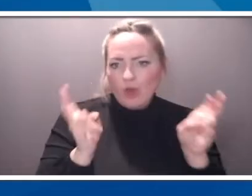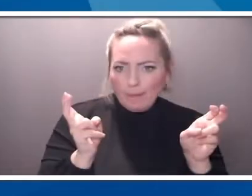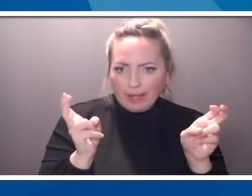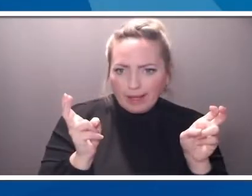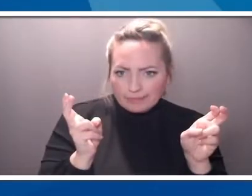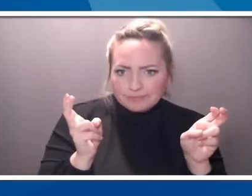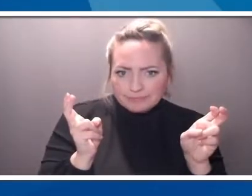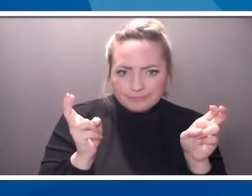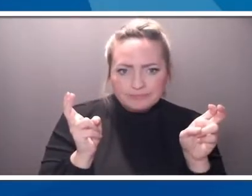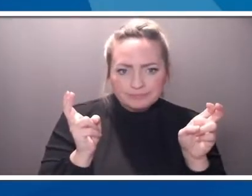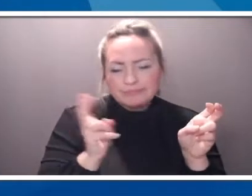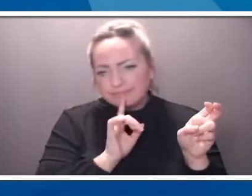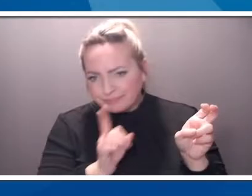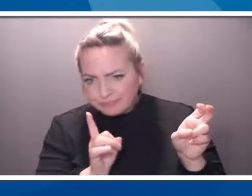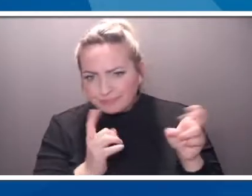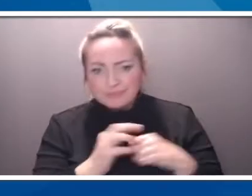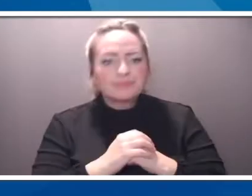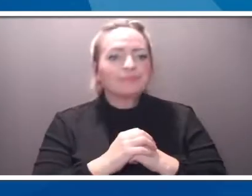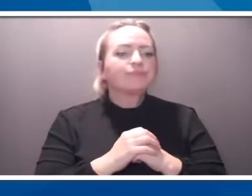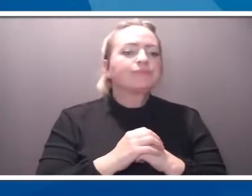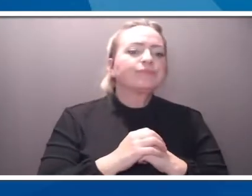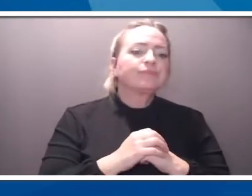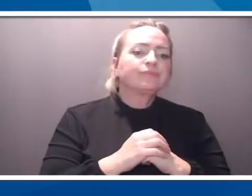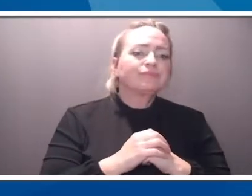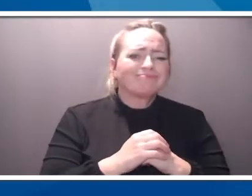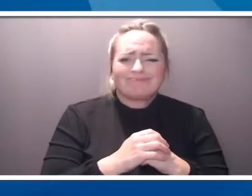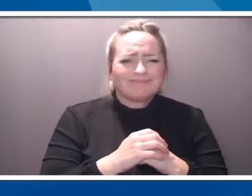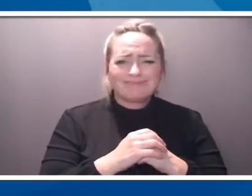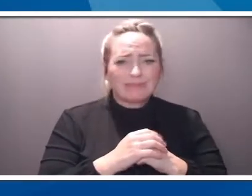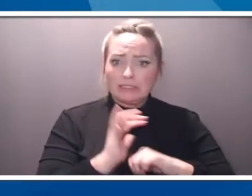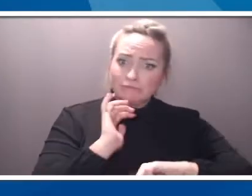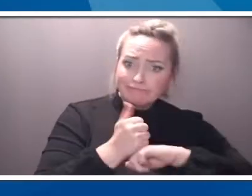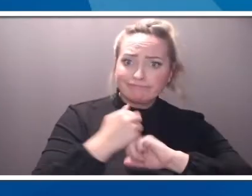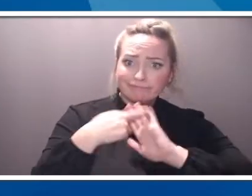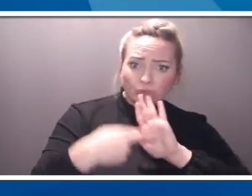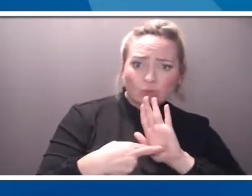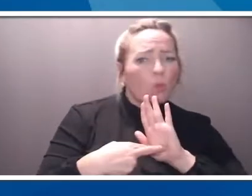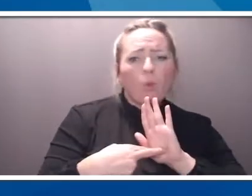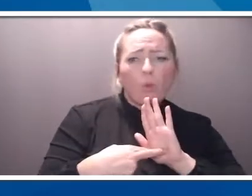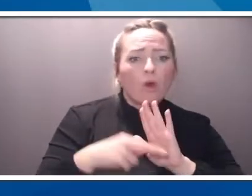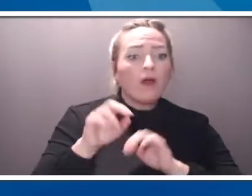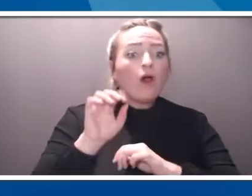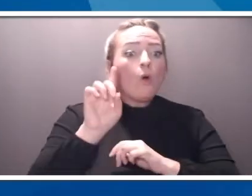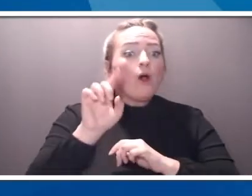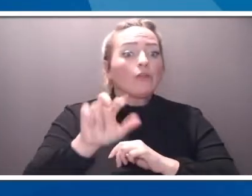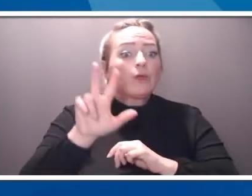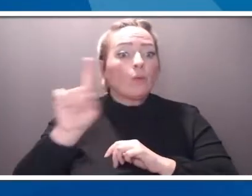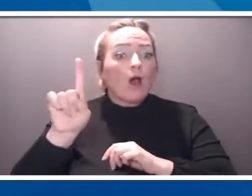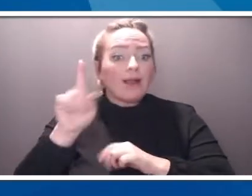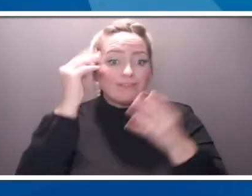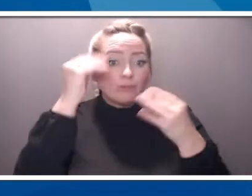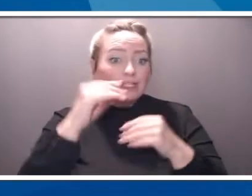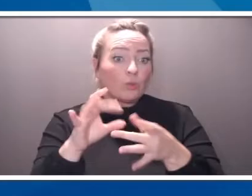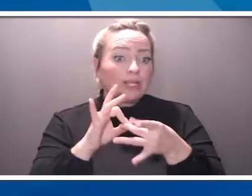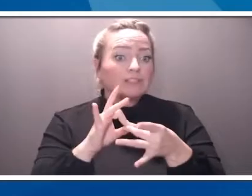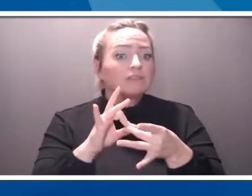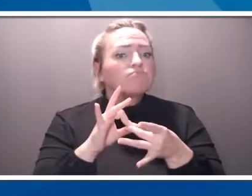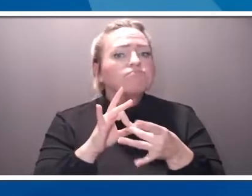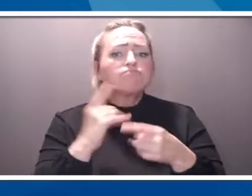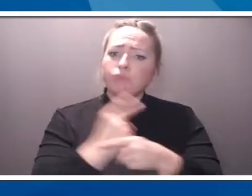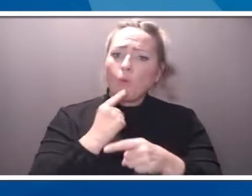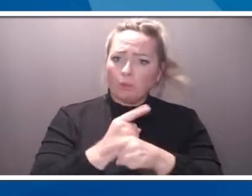and relate to the topic at hand, really. it doesn't mandate that. 131 info